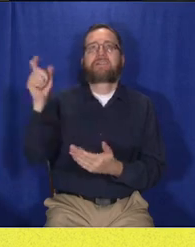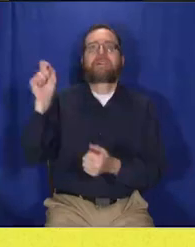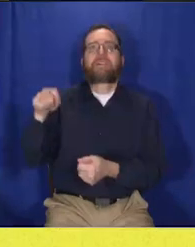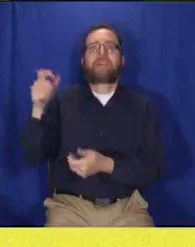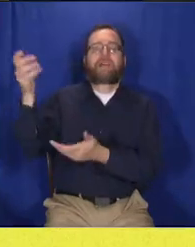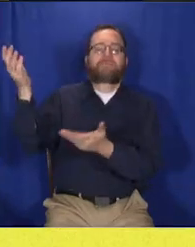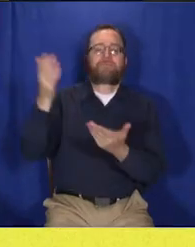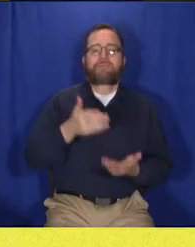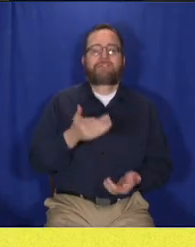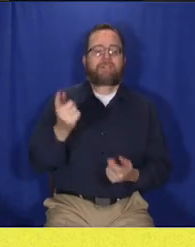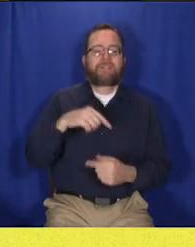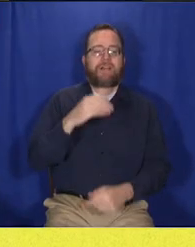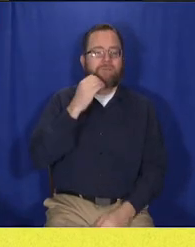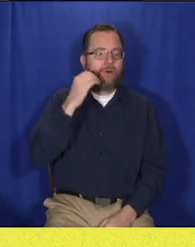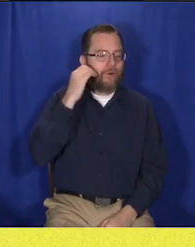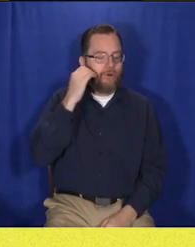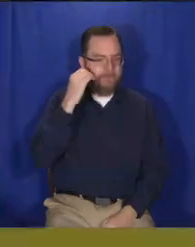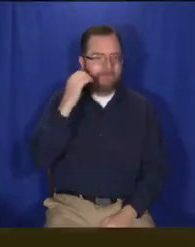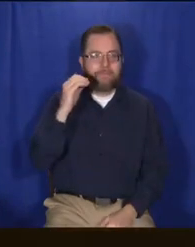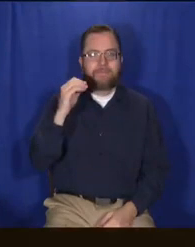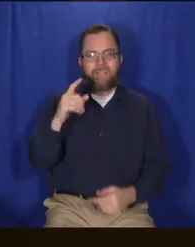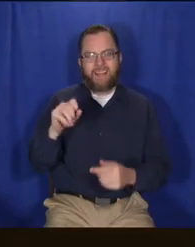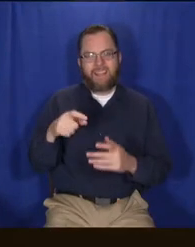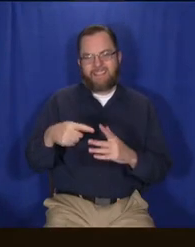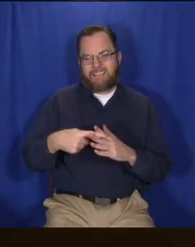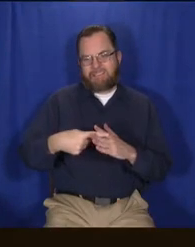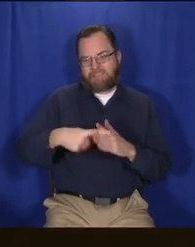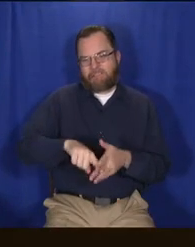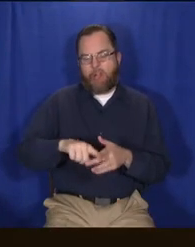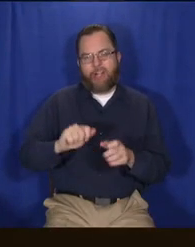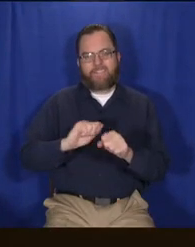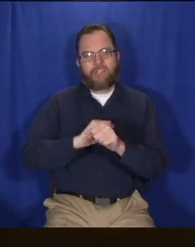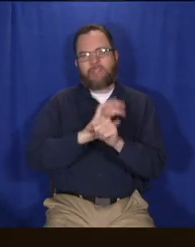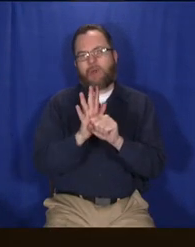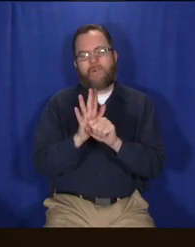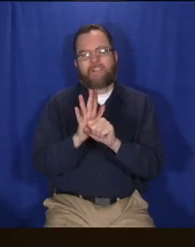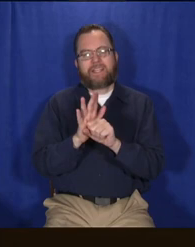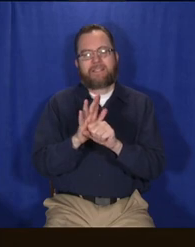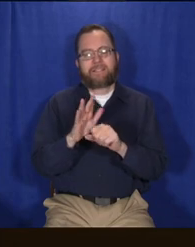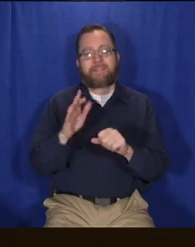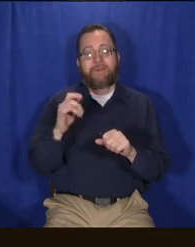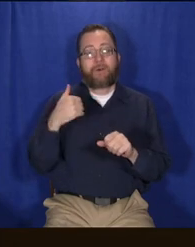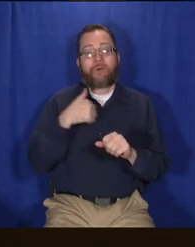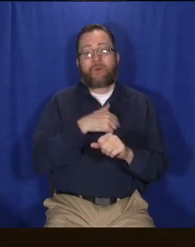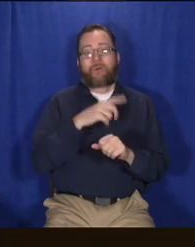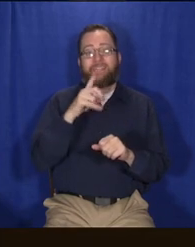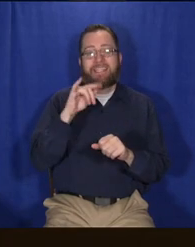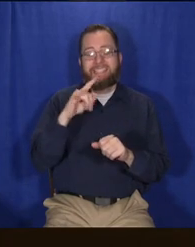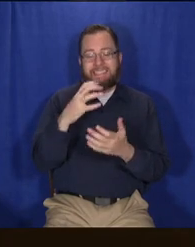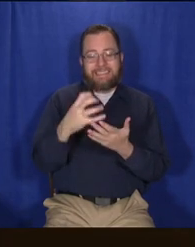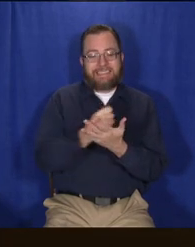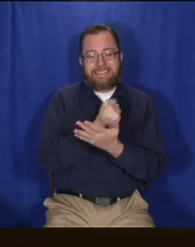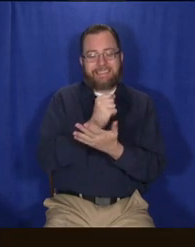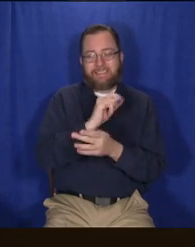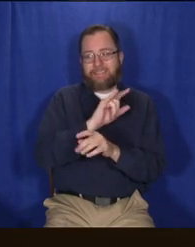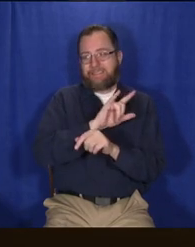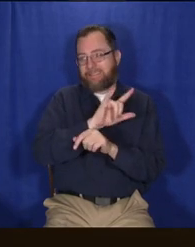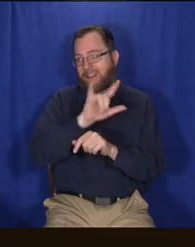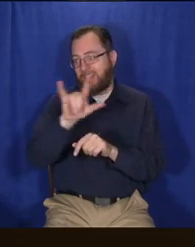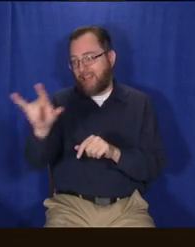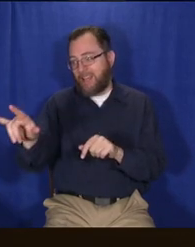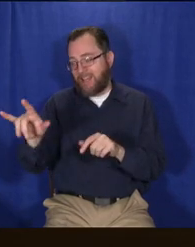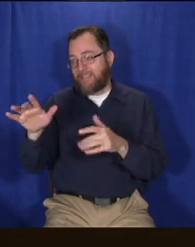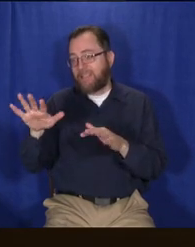of COVID starting. Mm-hmm. And so we got the opportunity to travel right at the same time as everything was being locked down, and I kind of had to